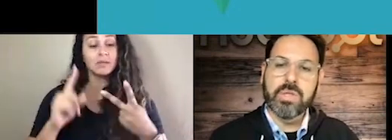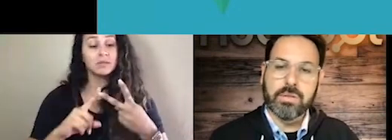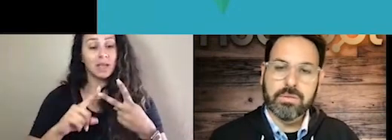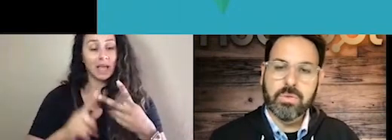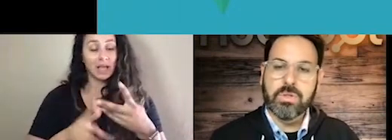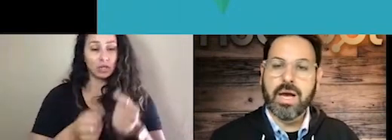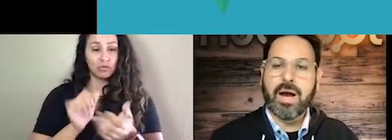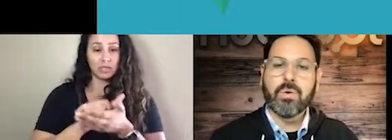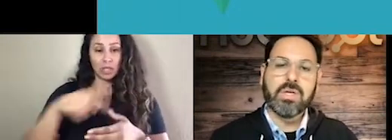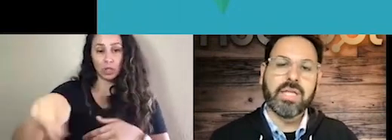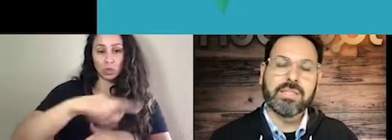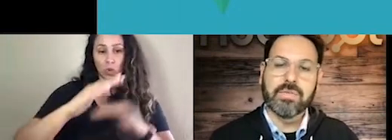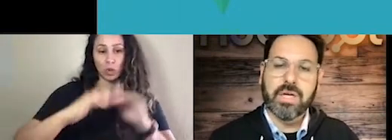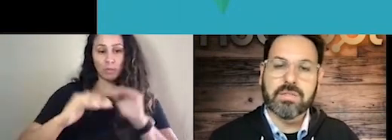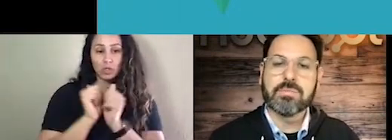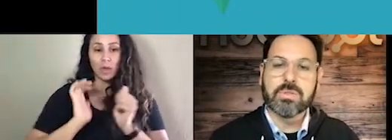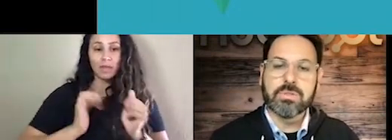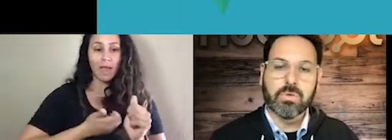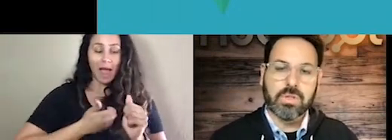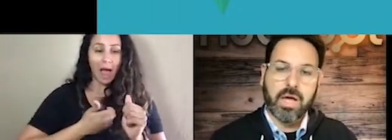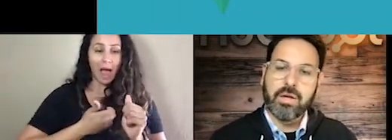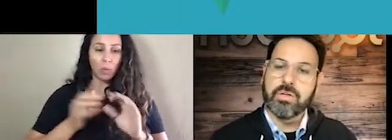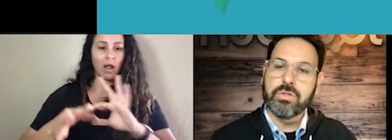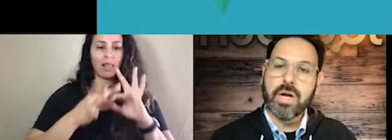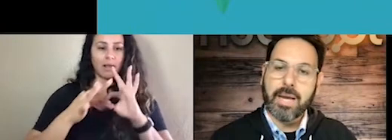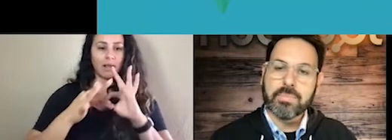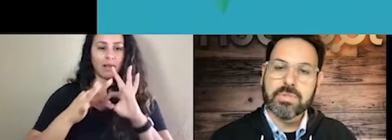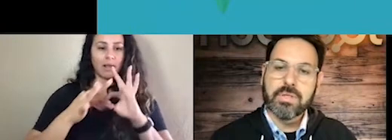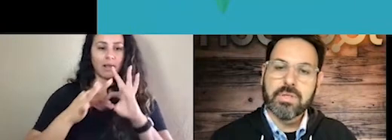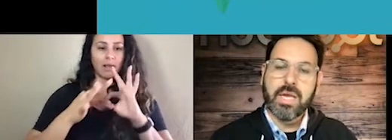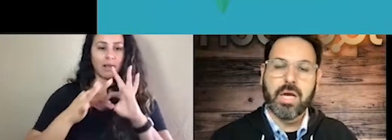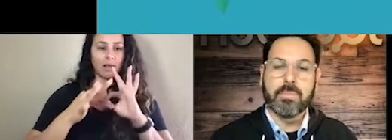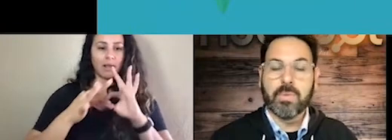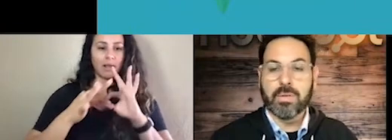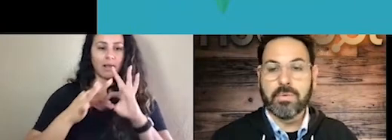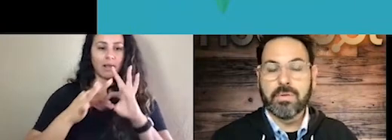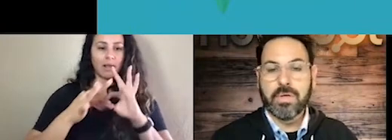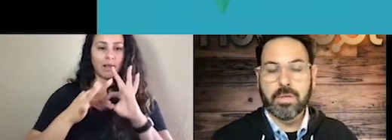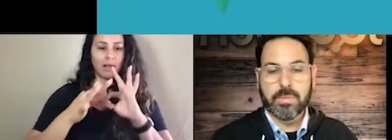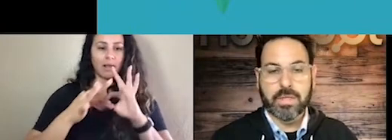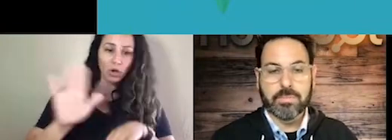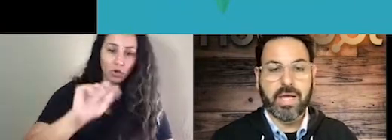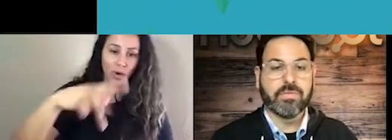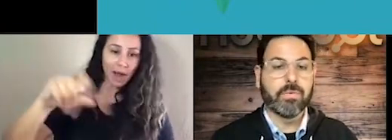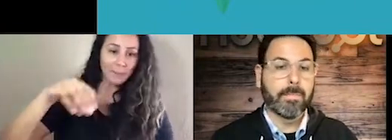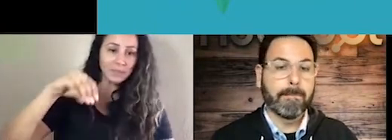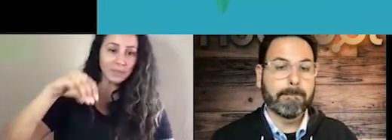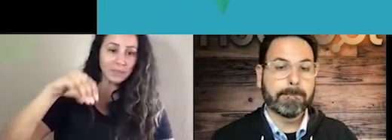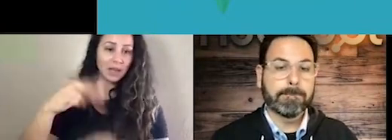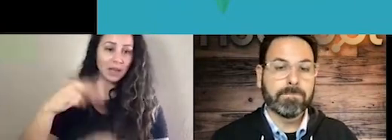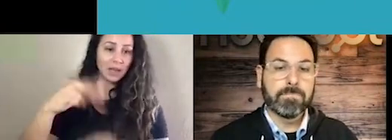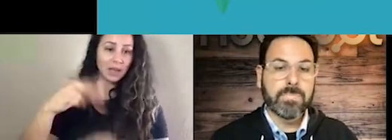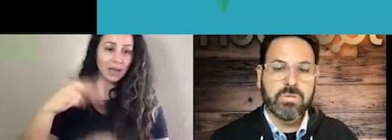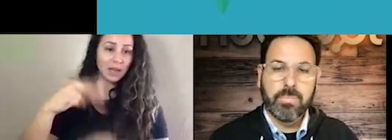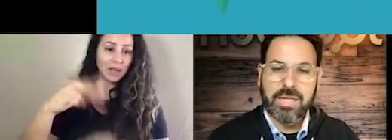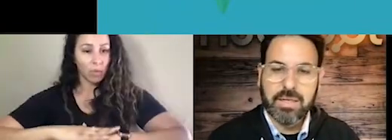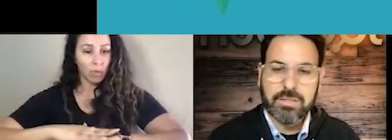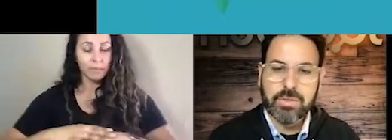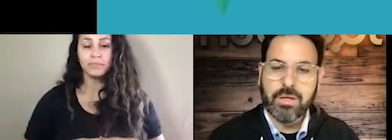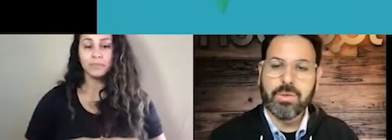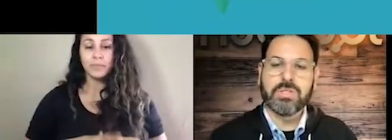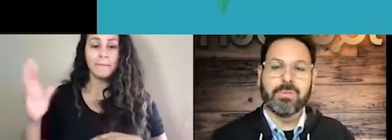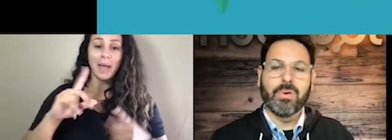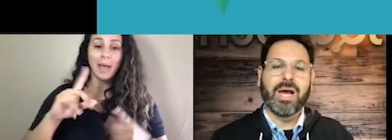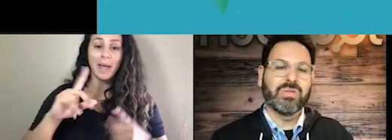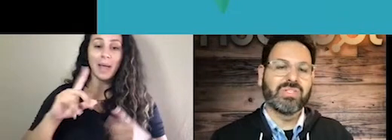you build with our collective customers who rely on your apps and HubSpot's platform. So back to answering